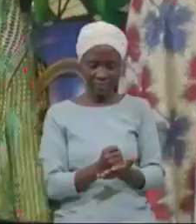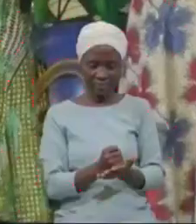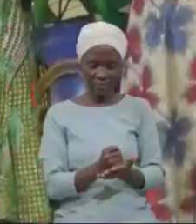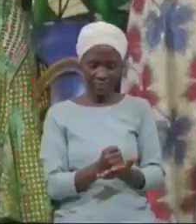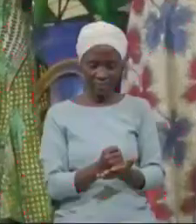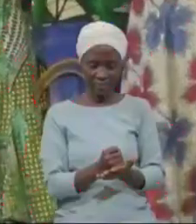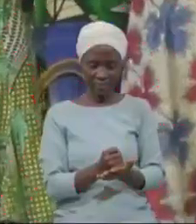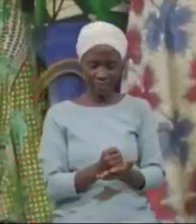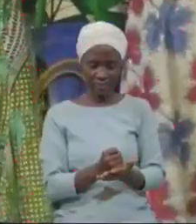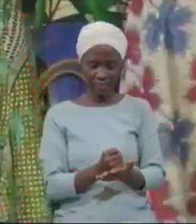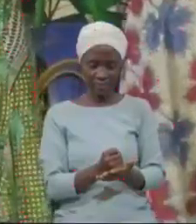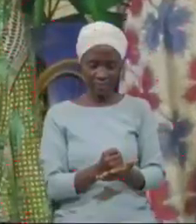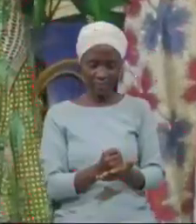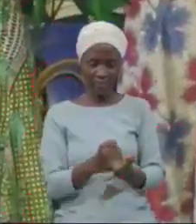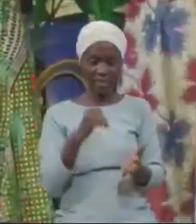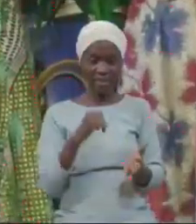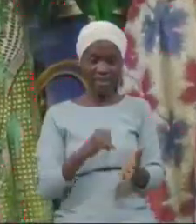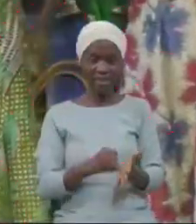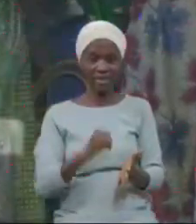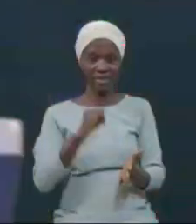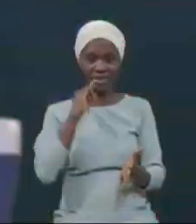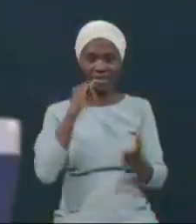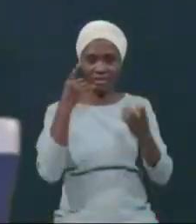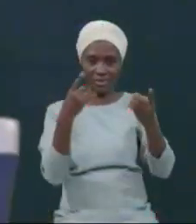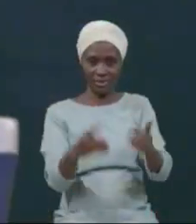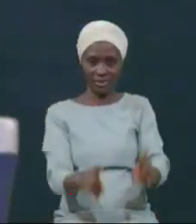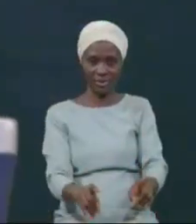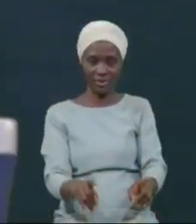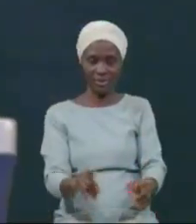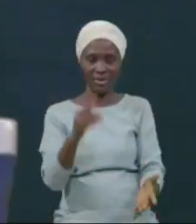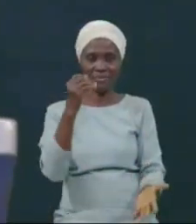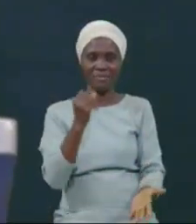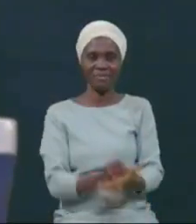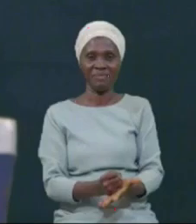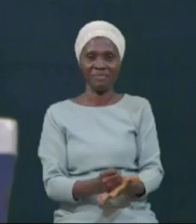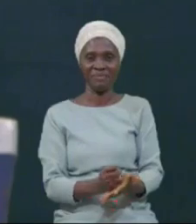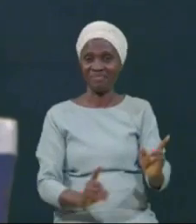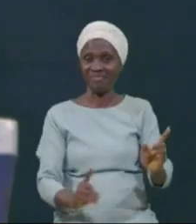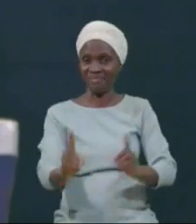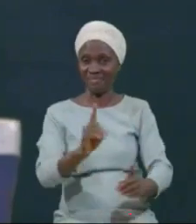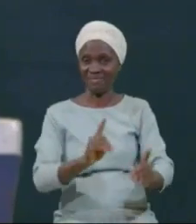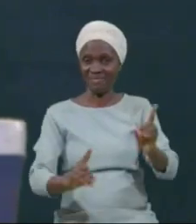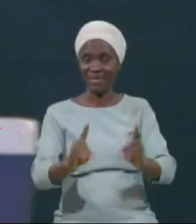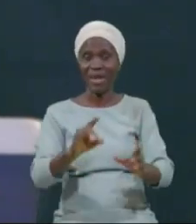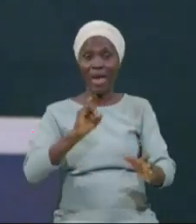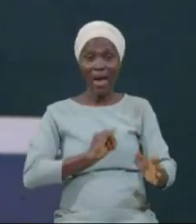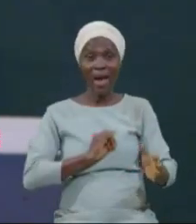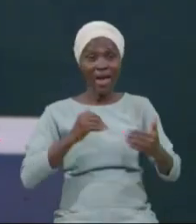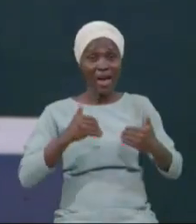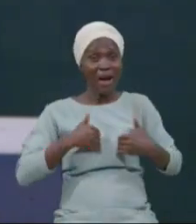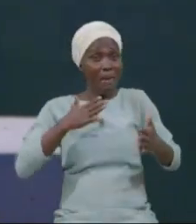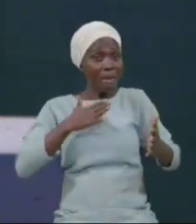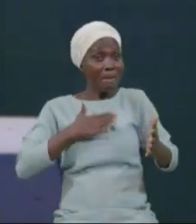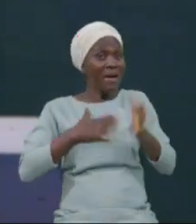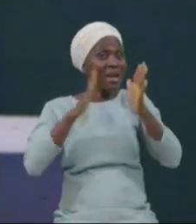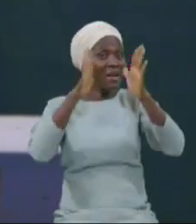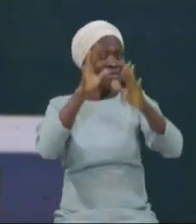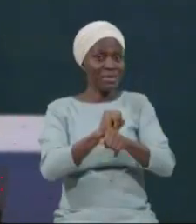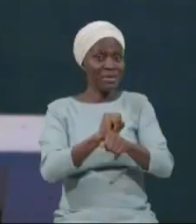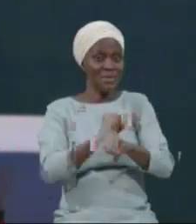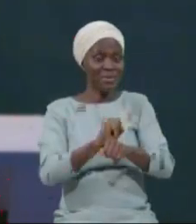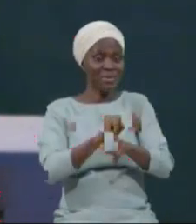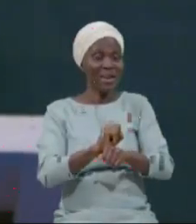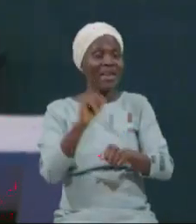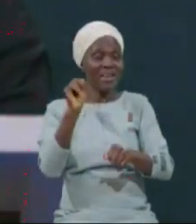It is done. I have my miracle. I have my healing. See